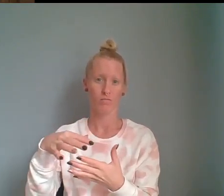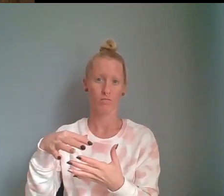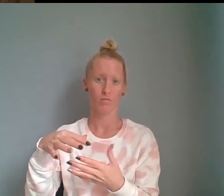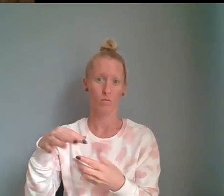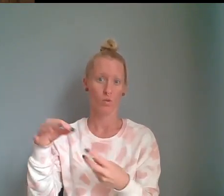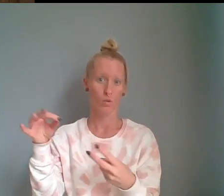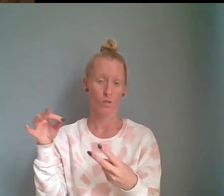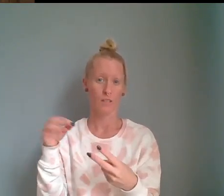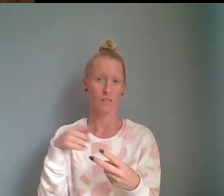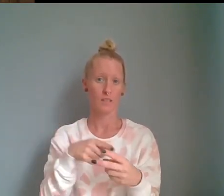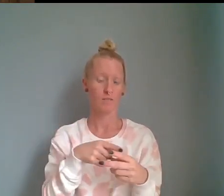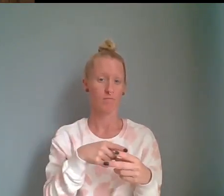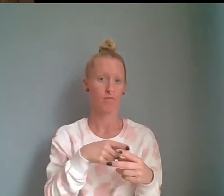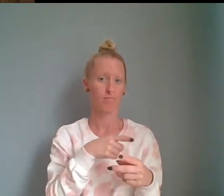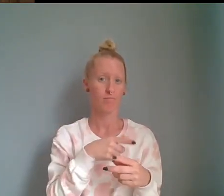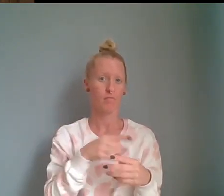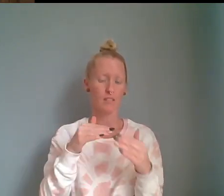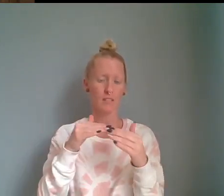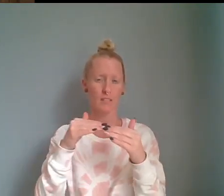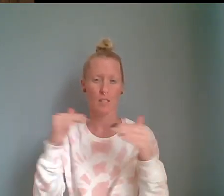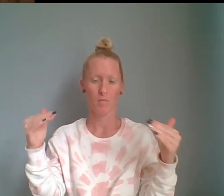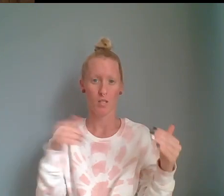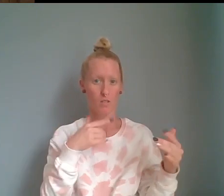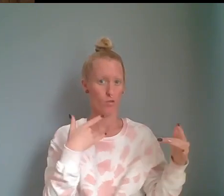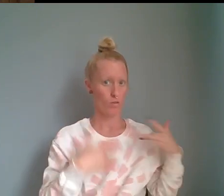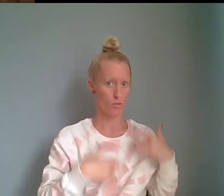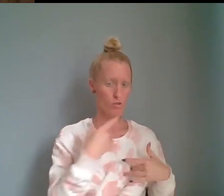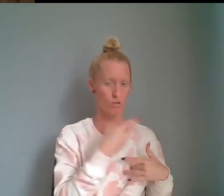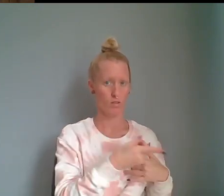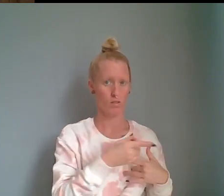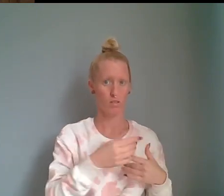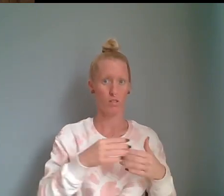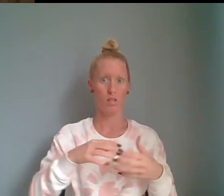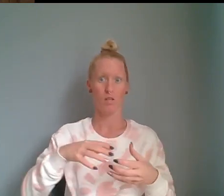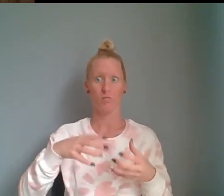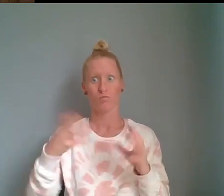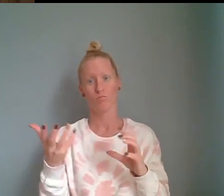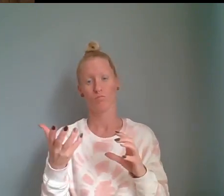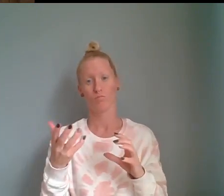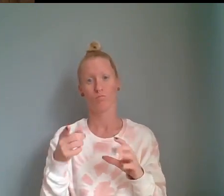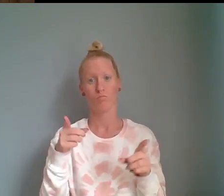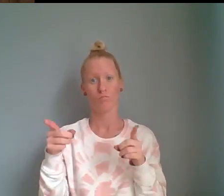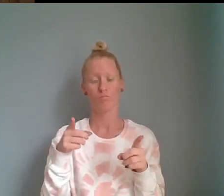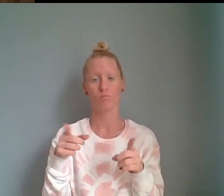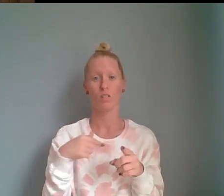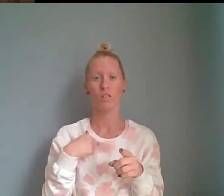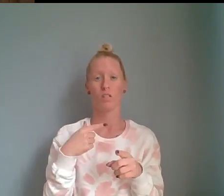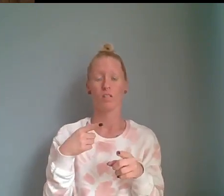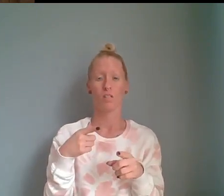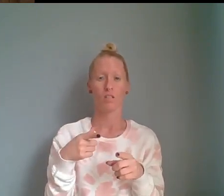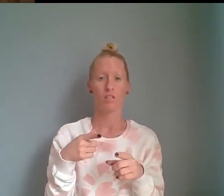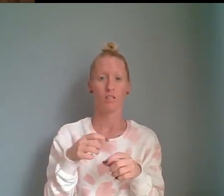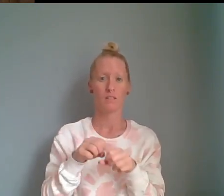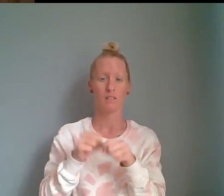to stabilize the mood swings by stabilizing a number of different neurotransmitter systems.